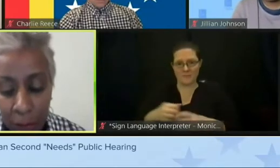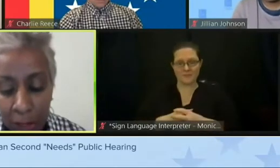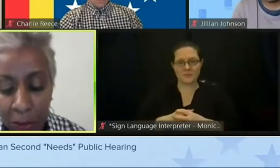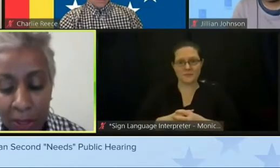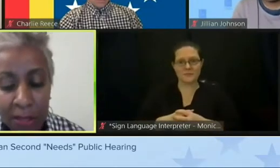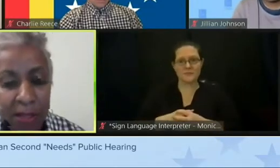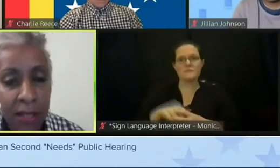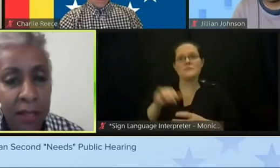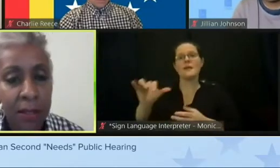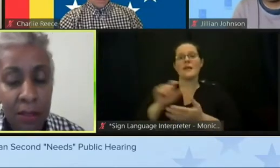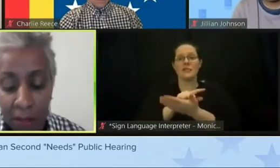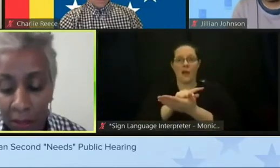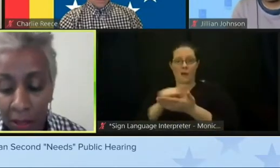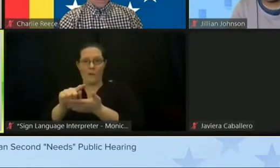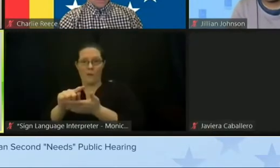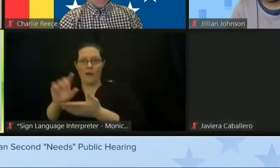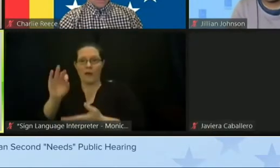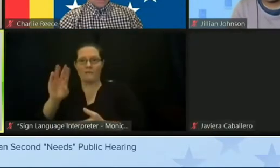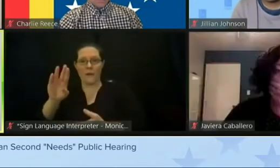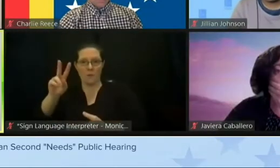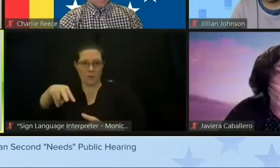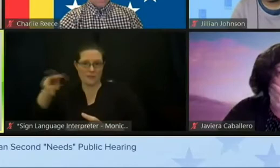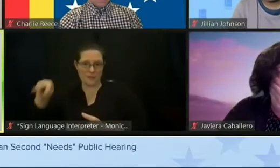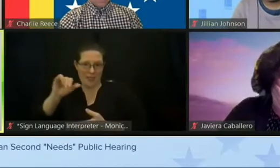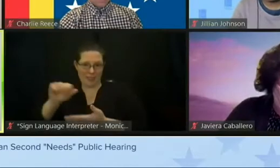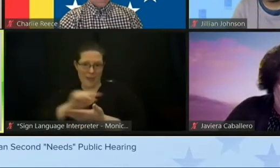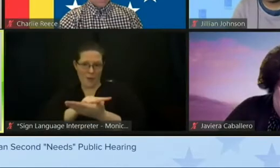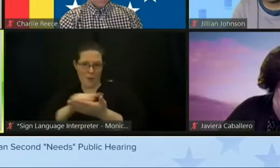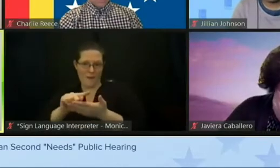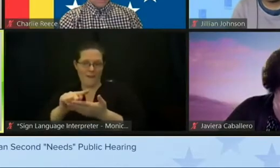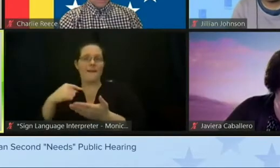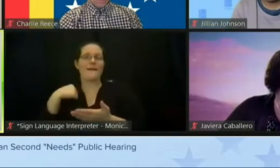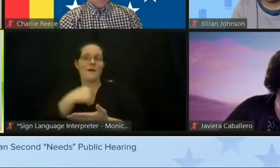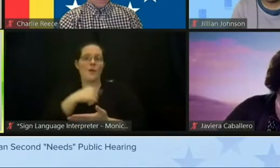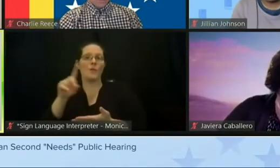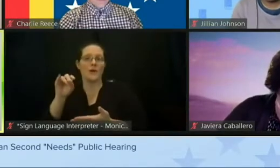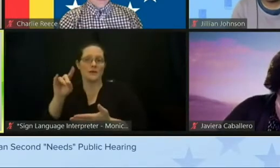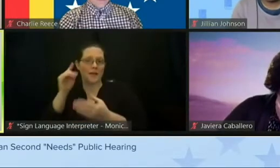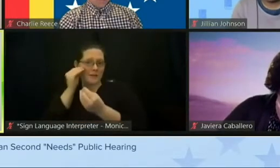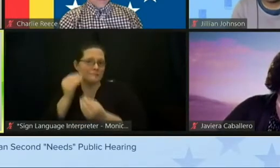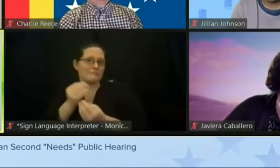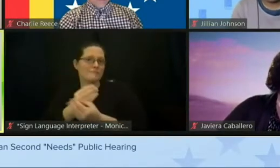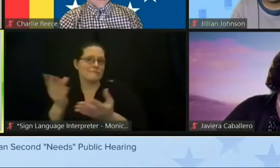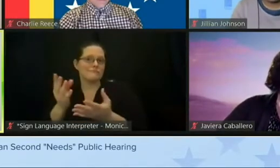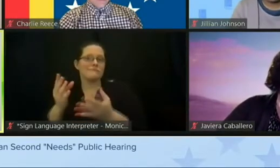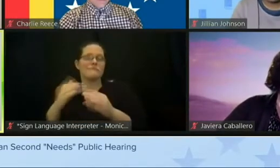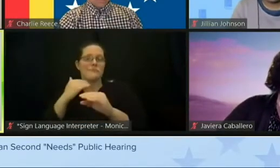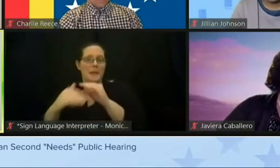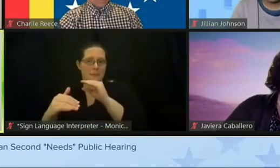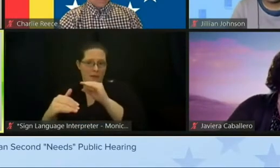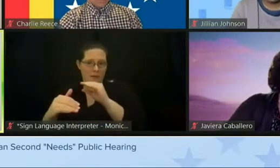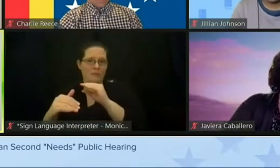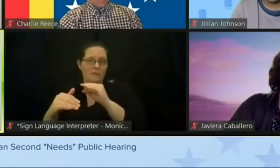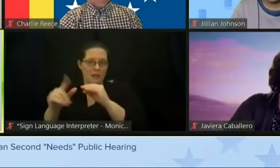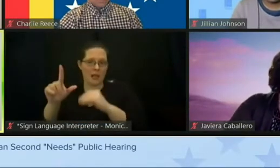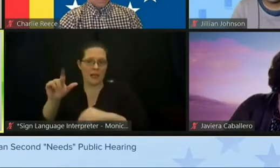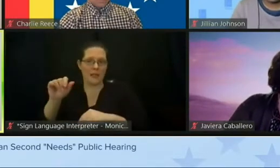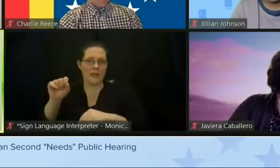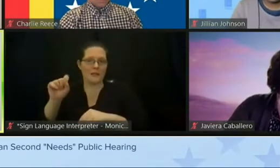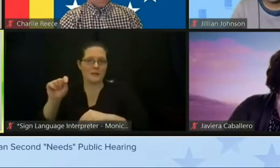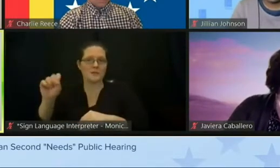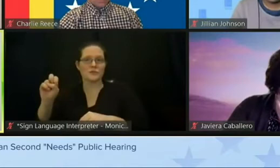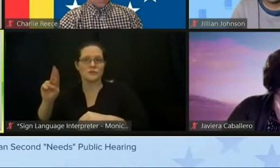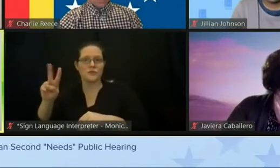of February 22nd, notices were distributed via general listserv and posted